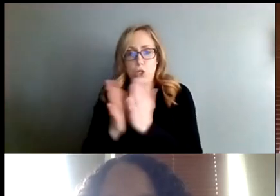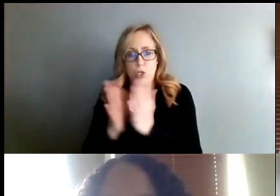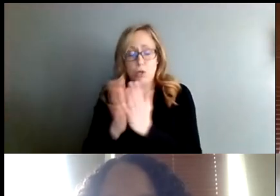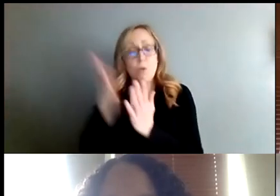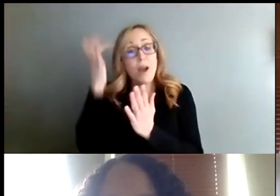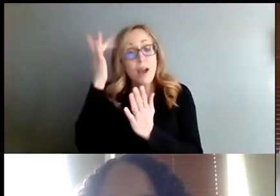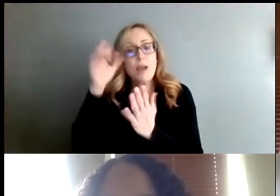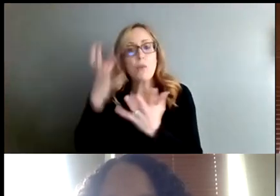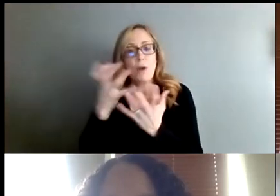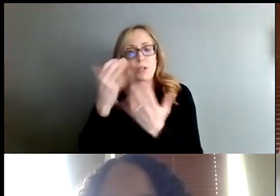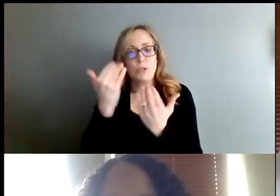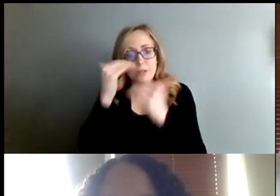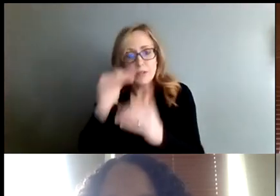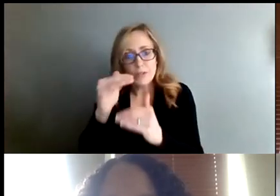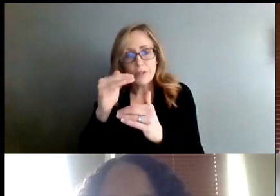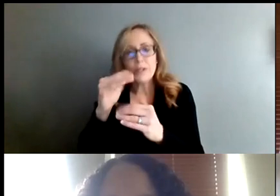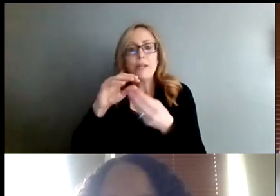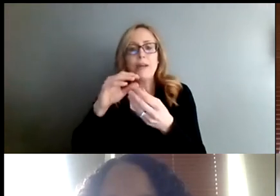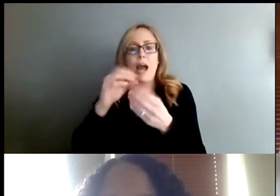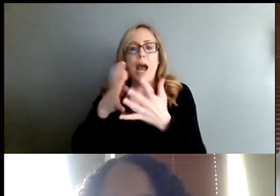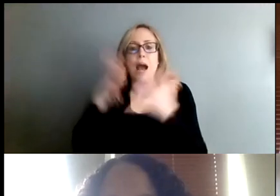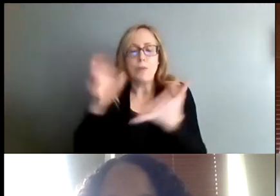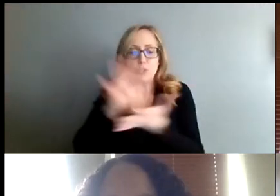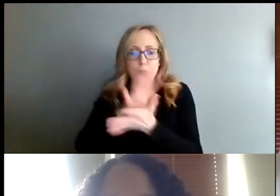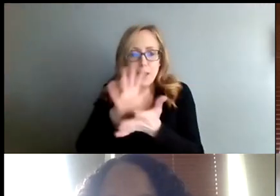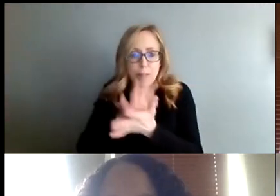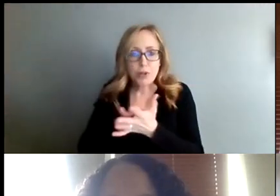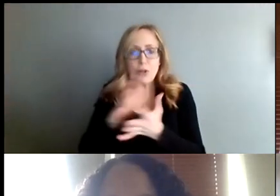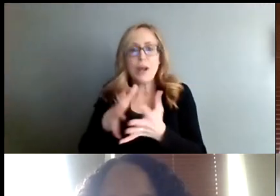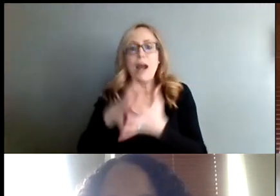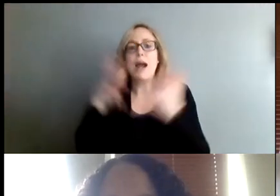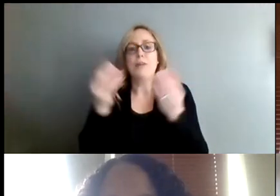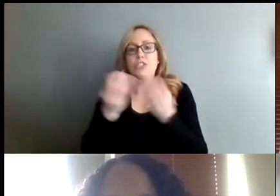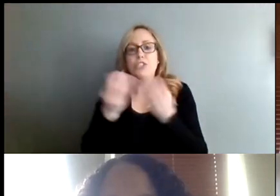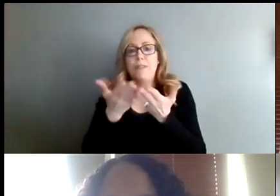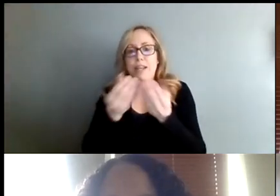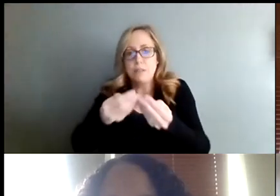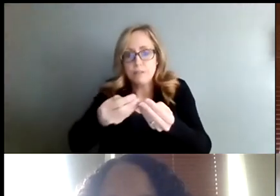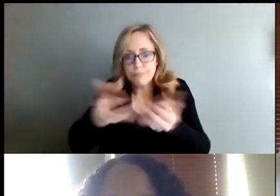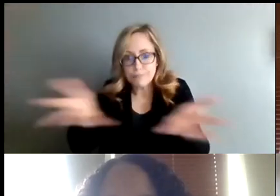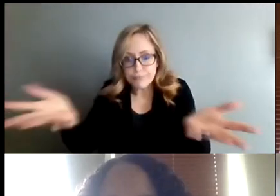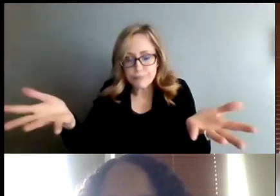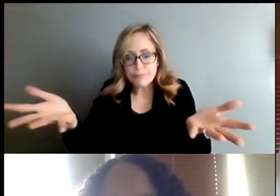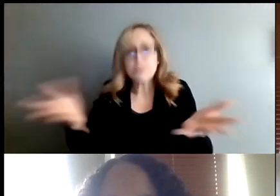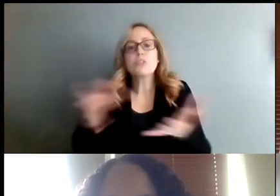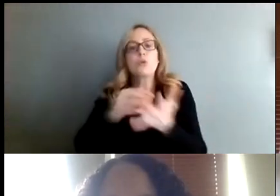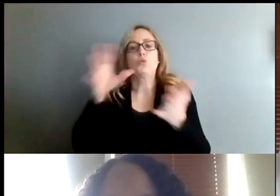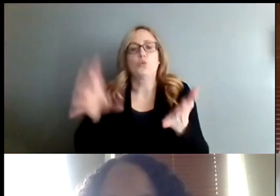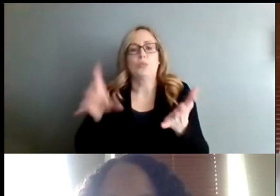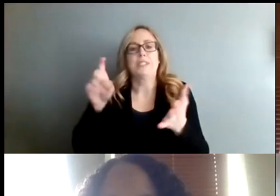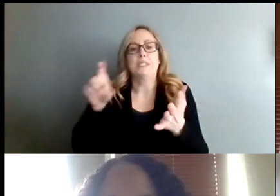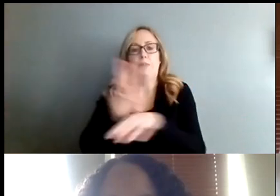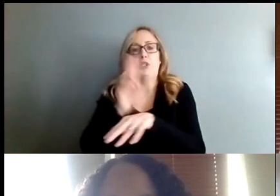of papers and materials that are being distributed to students. We want the students to be using their own